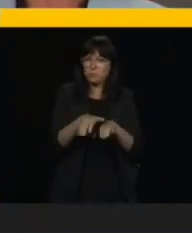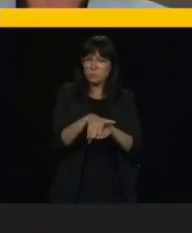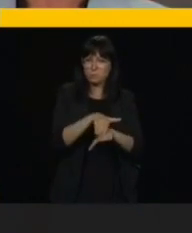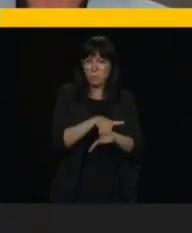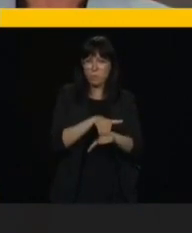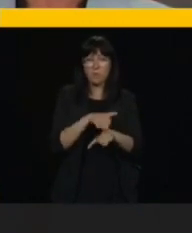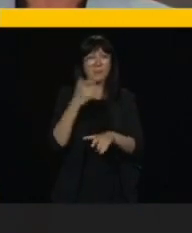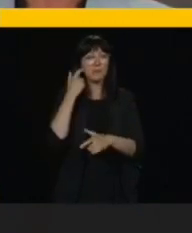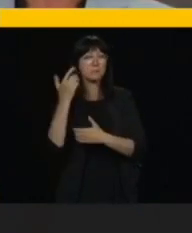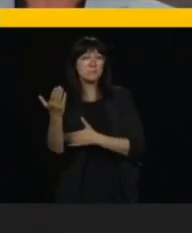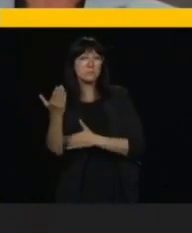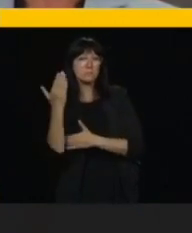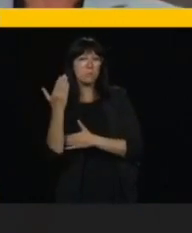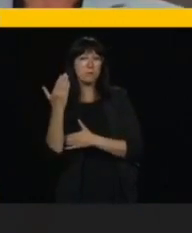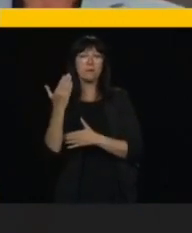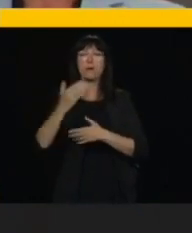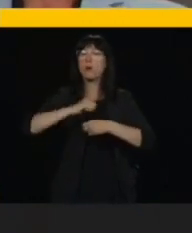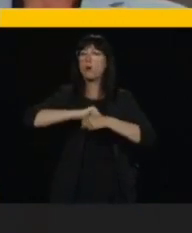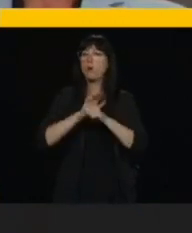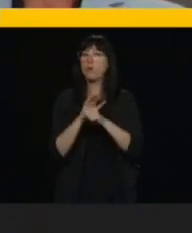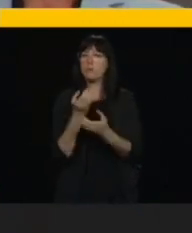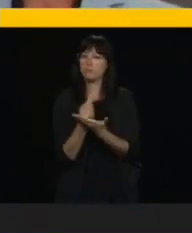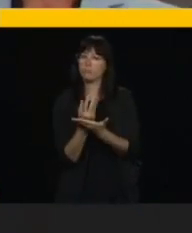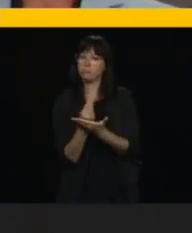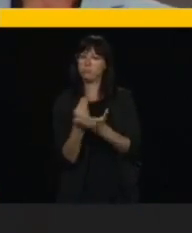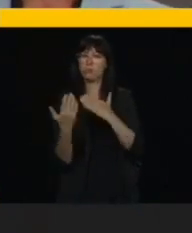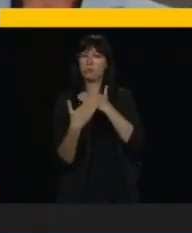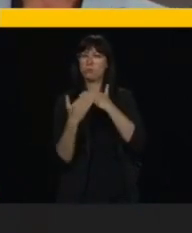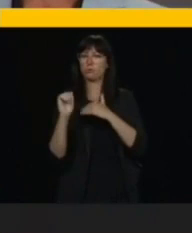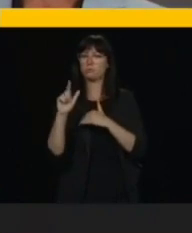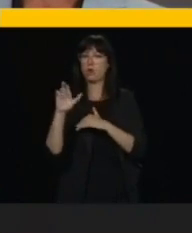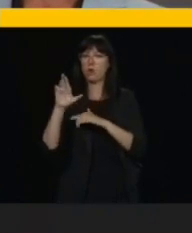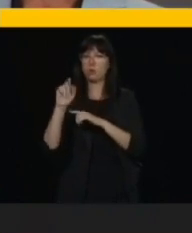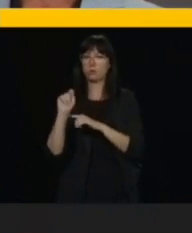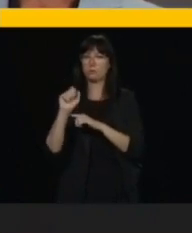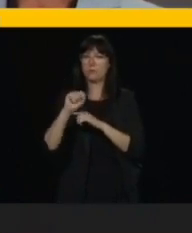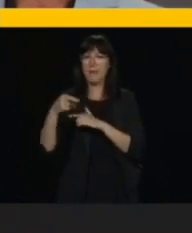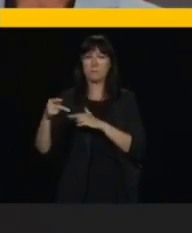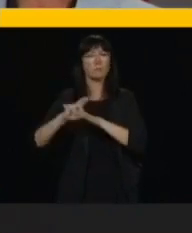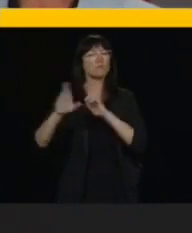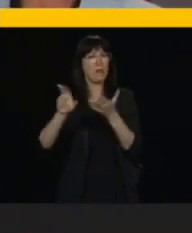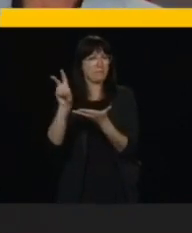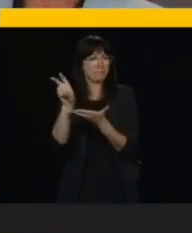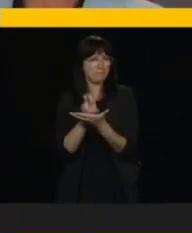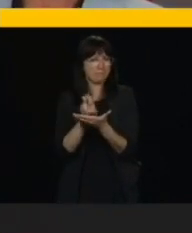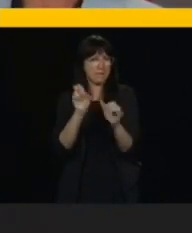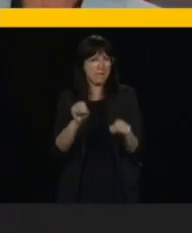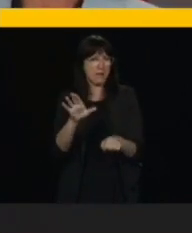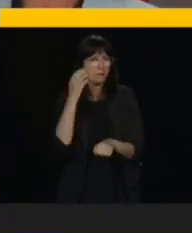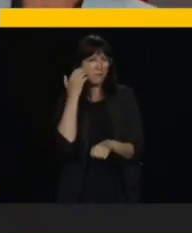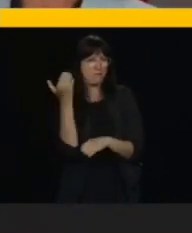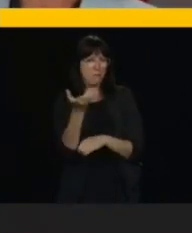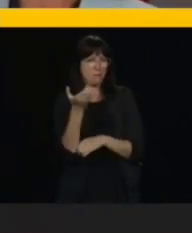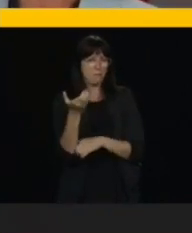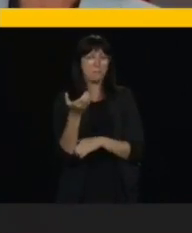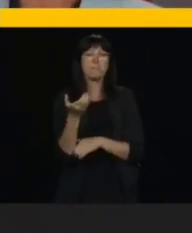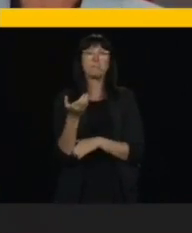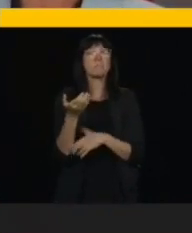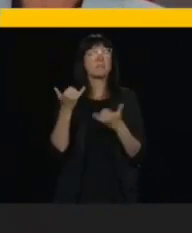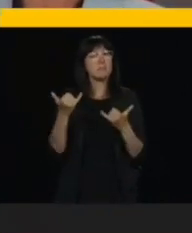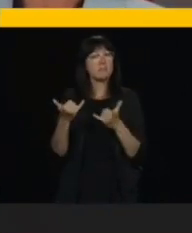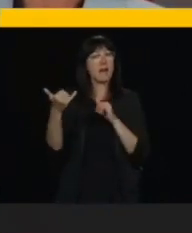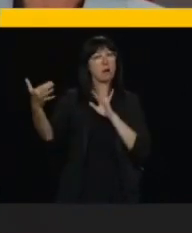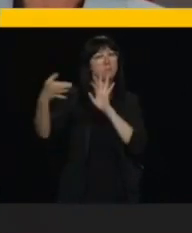morning, the COVID Alert app is ready to download through the App Store on your phone. Right now, it's connected